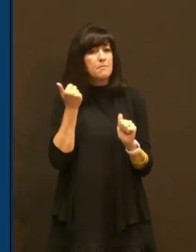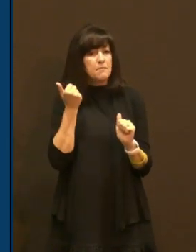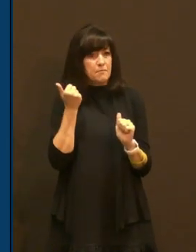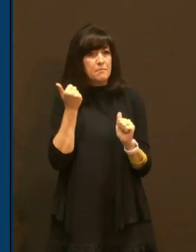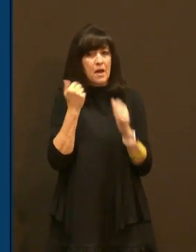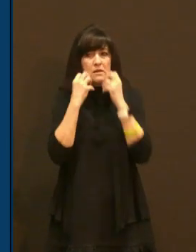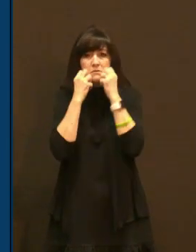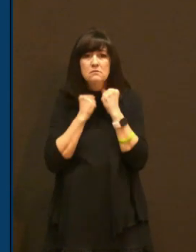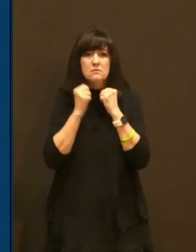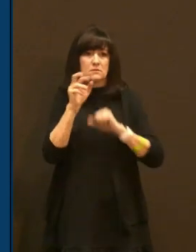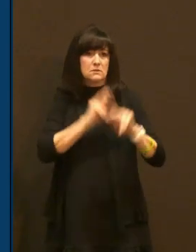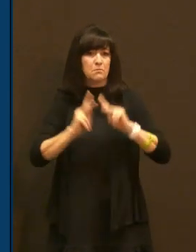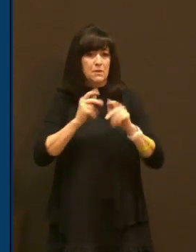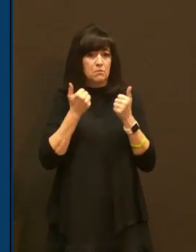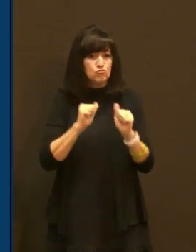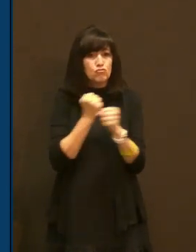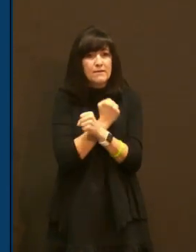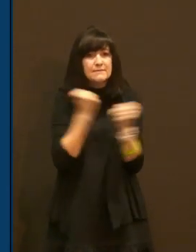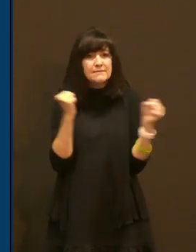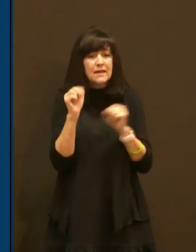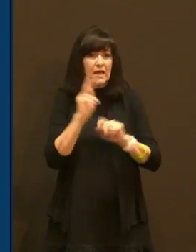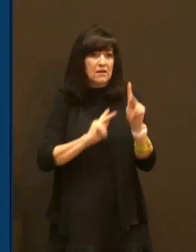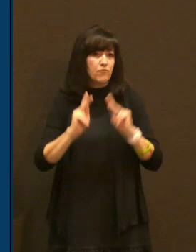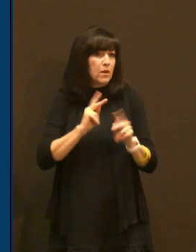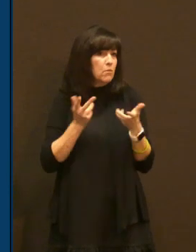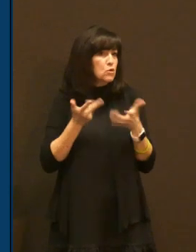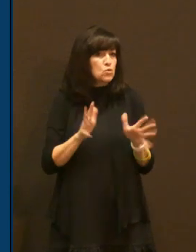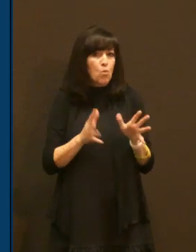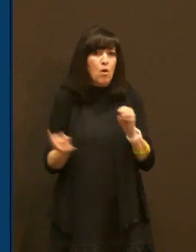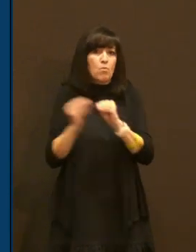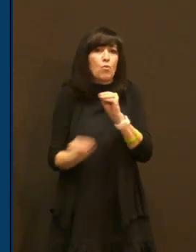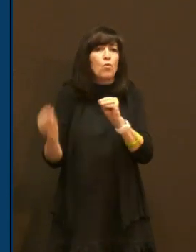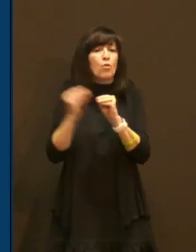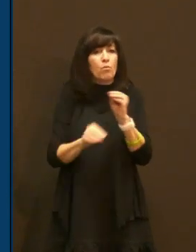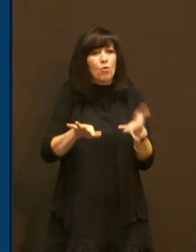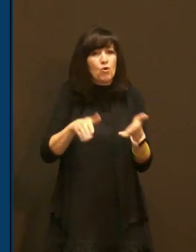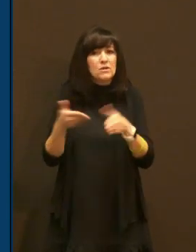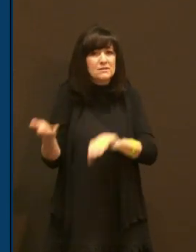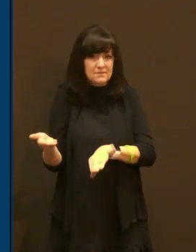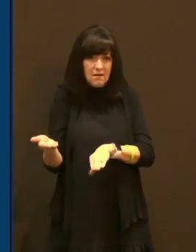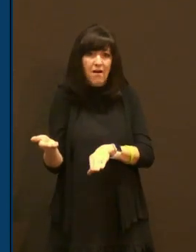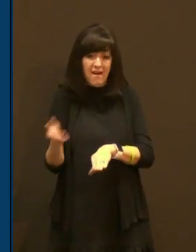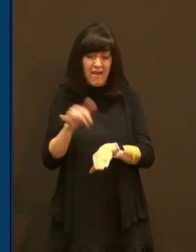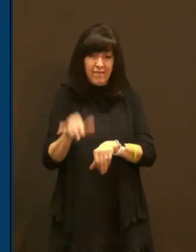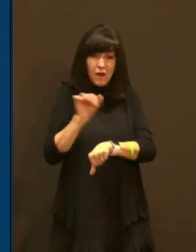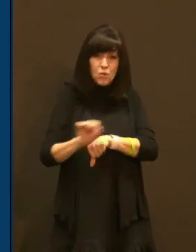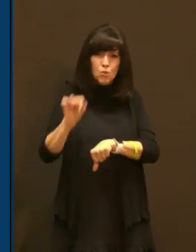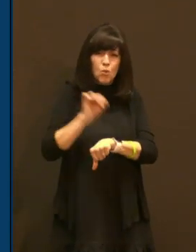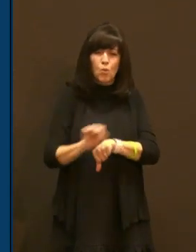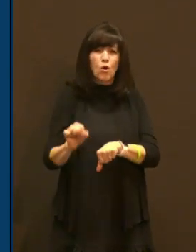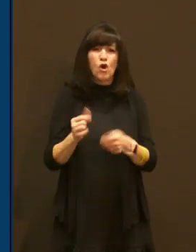Let's continue to remember that we need to keep our neighbors safe, particularly our neighbors who